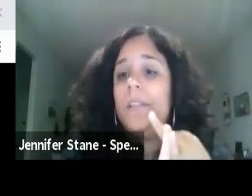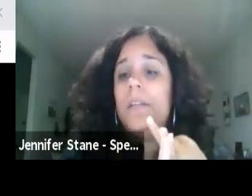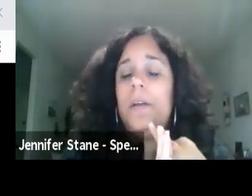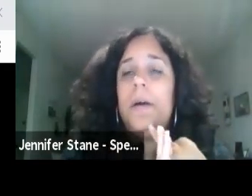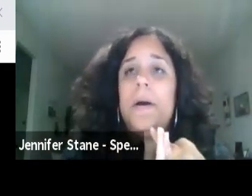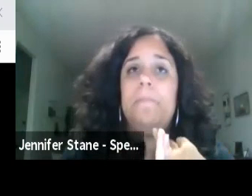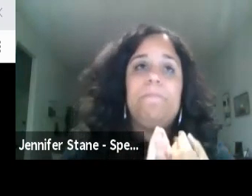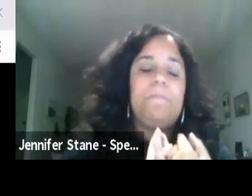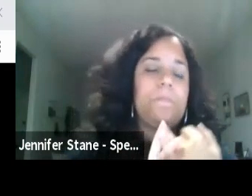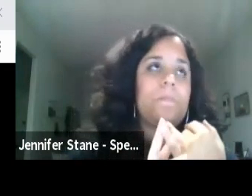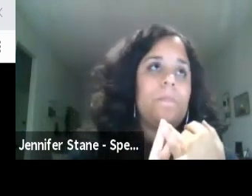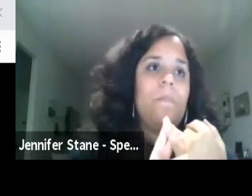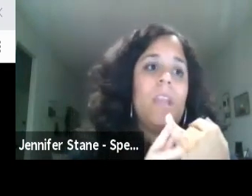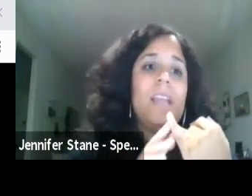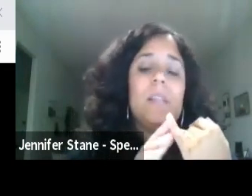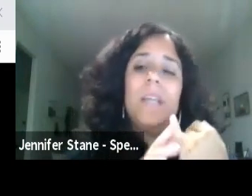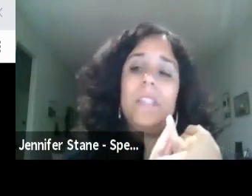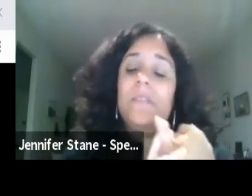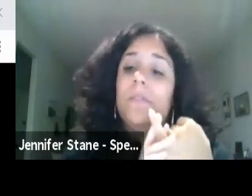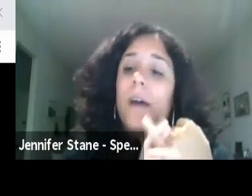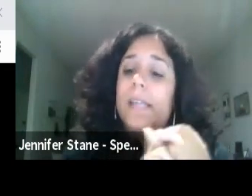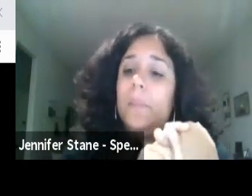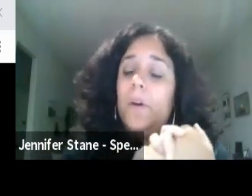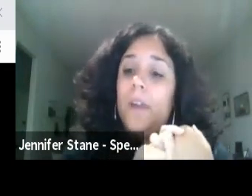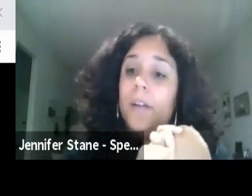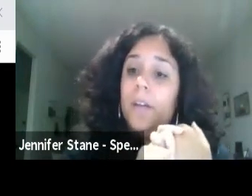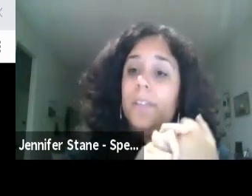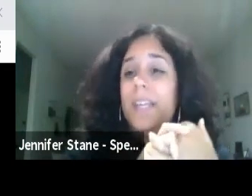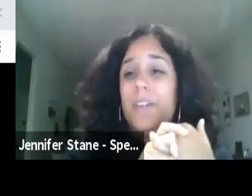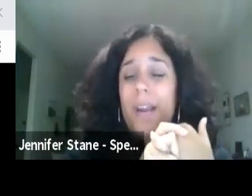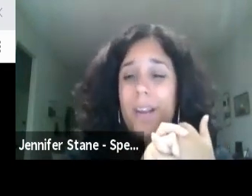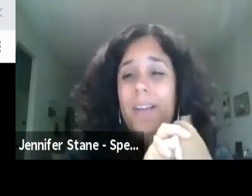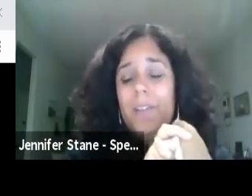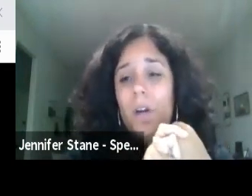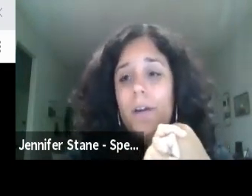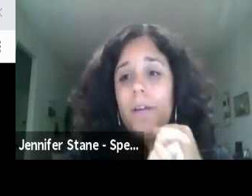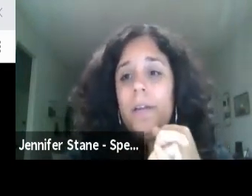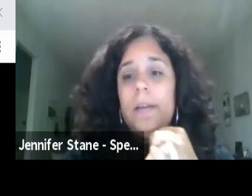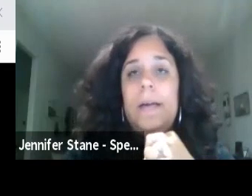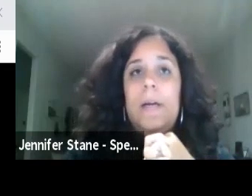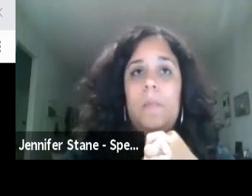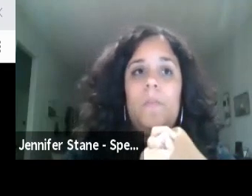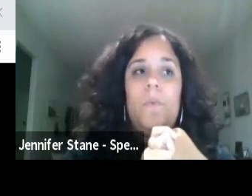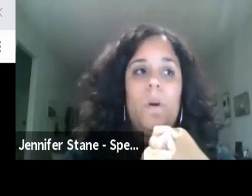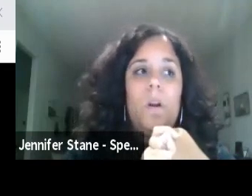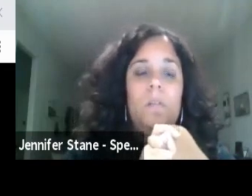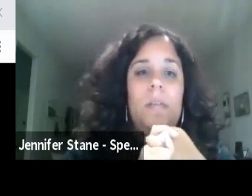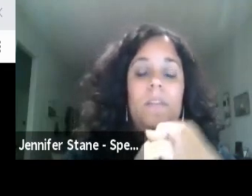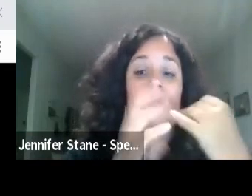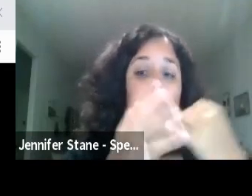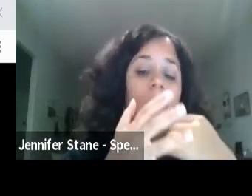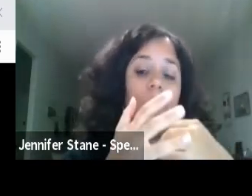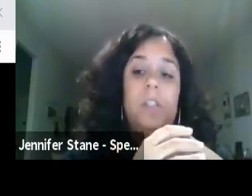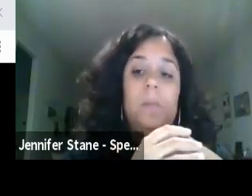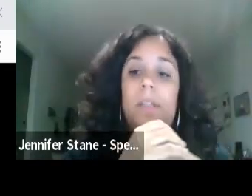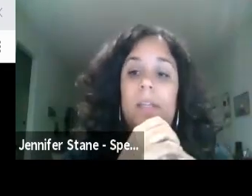cost, and sometimes even finding a provider in your area is hard for